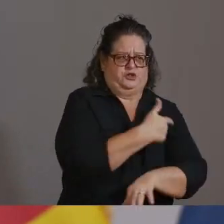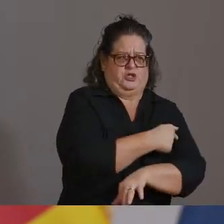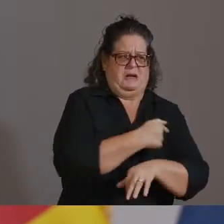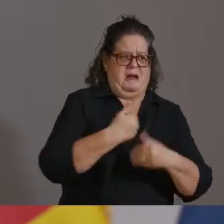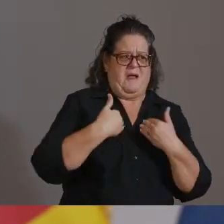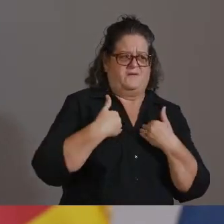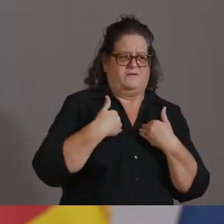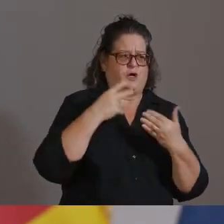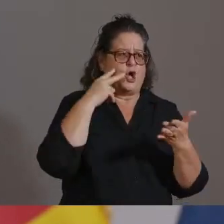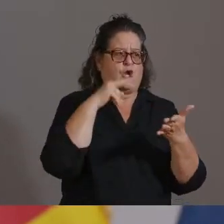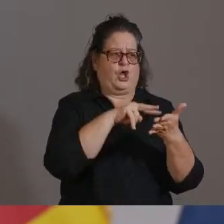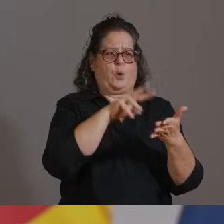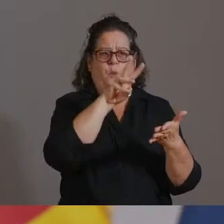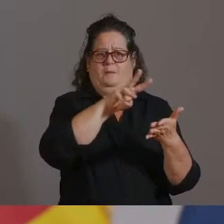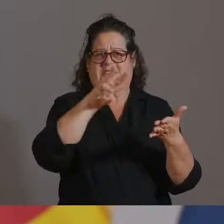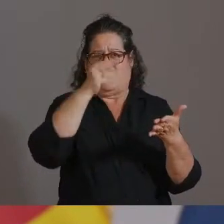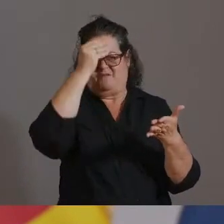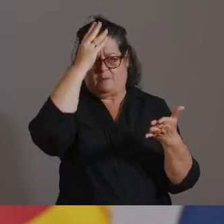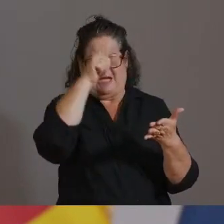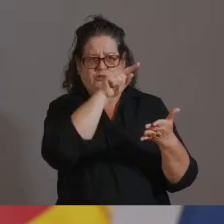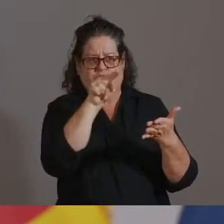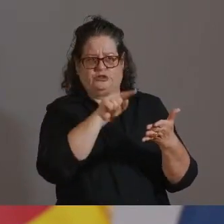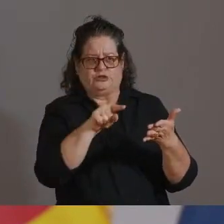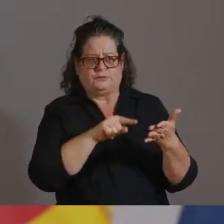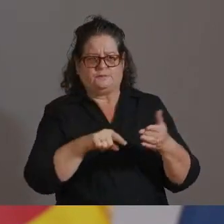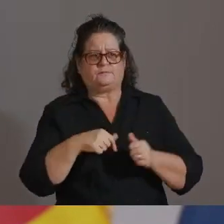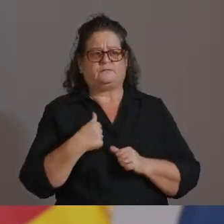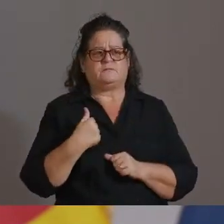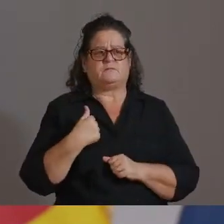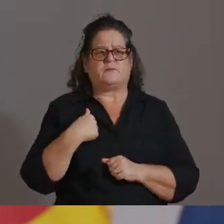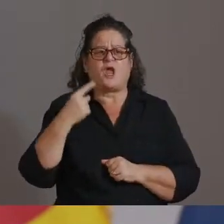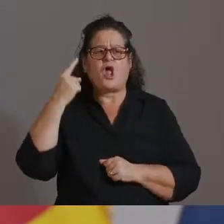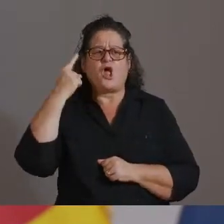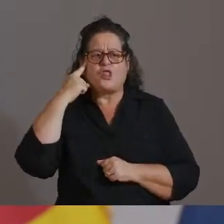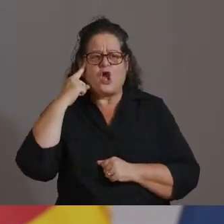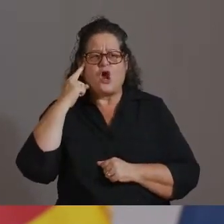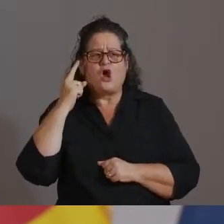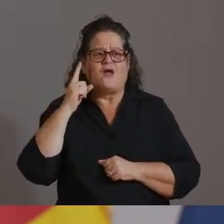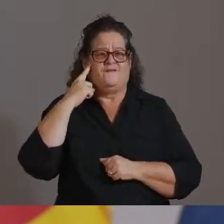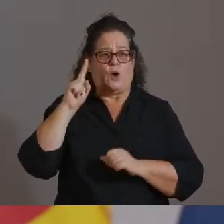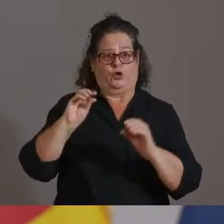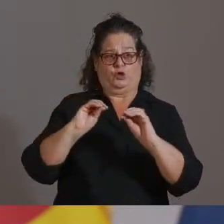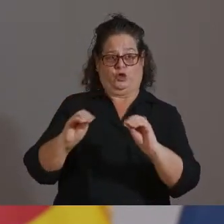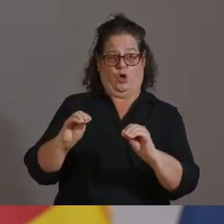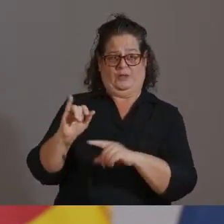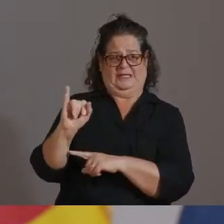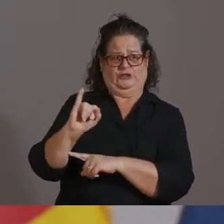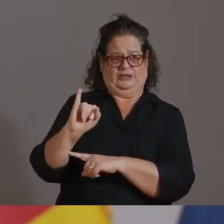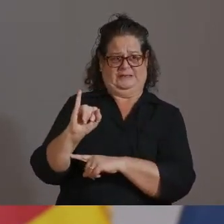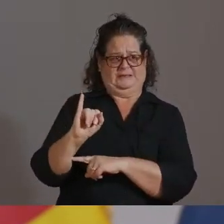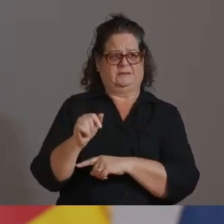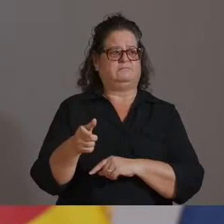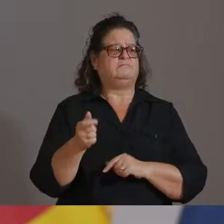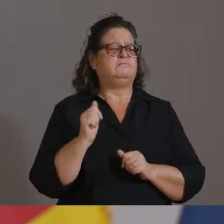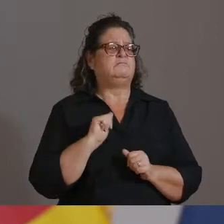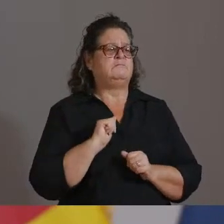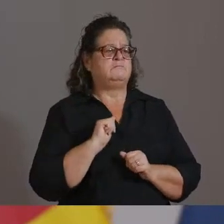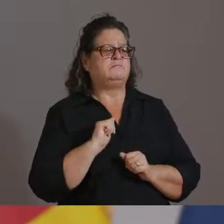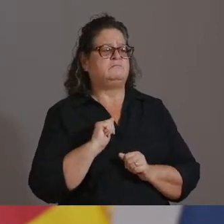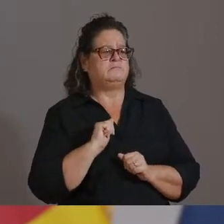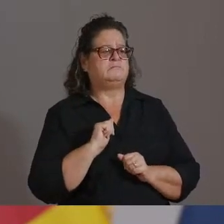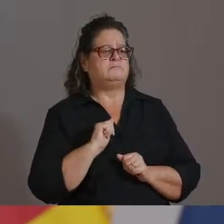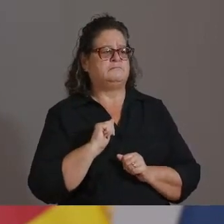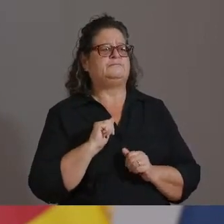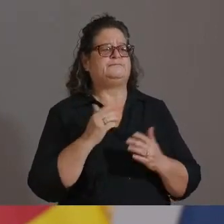was for uninsured and underinsured. So it is. So if you go to the thing may be if you're going for part of a